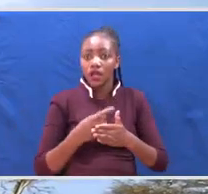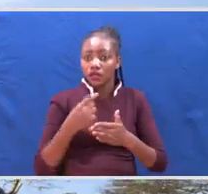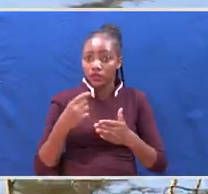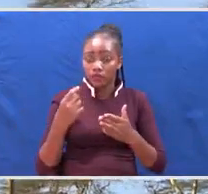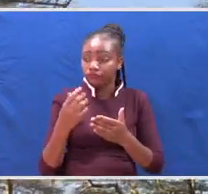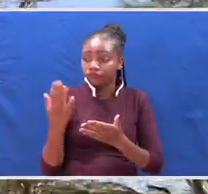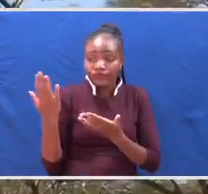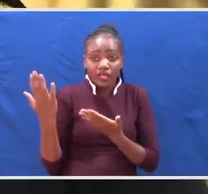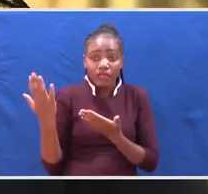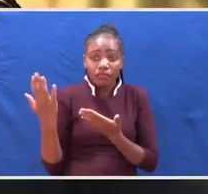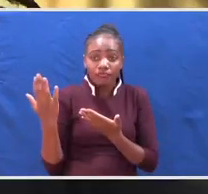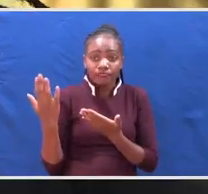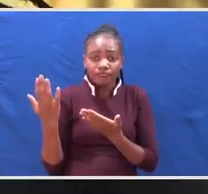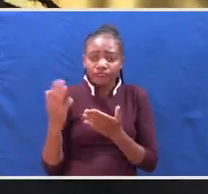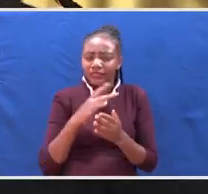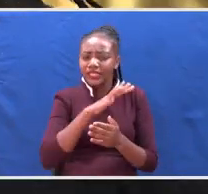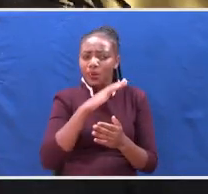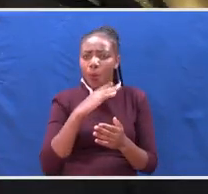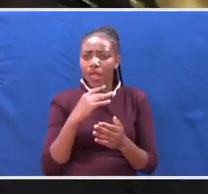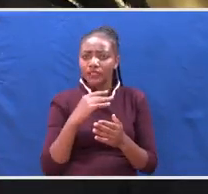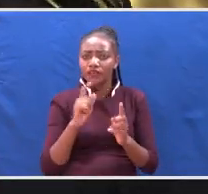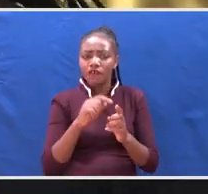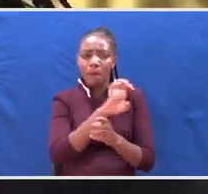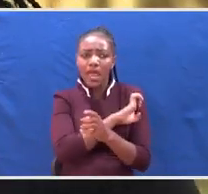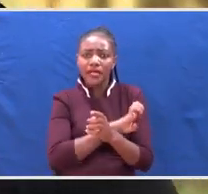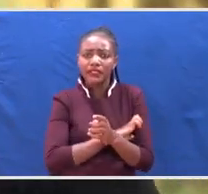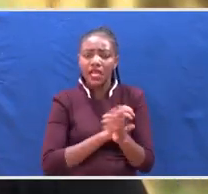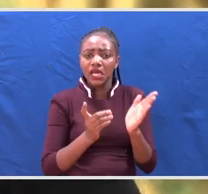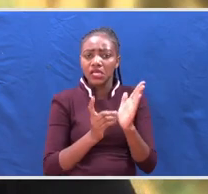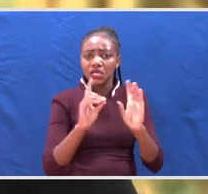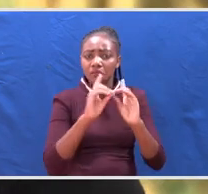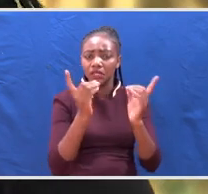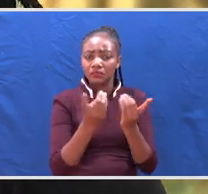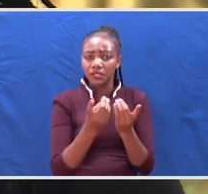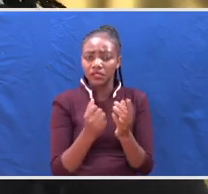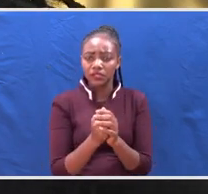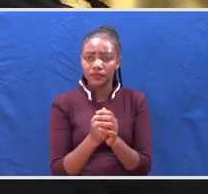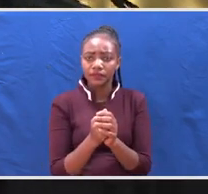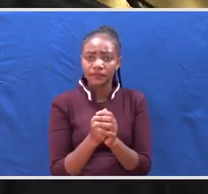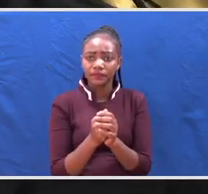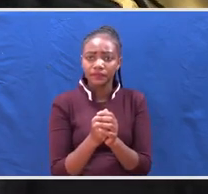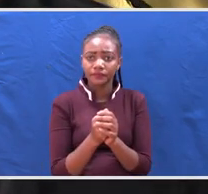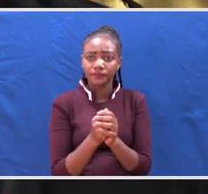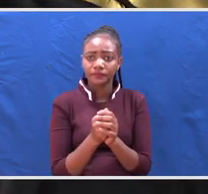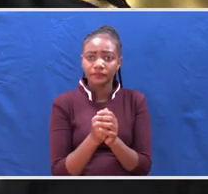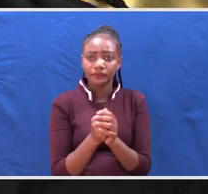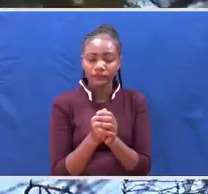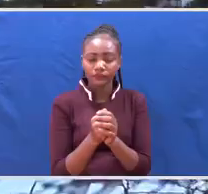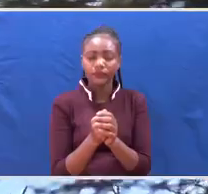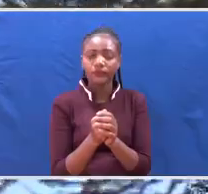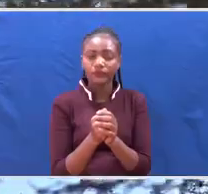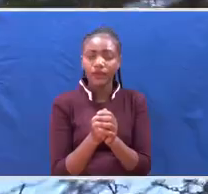these masts and power lines, and therefore that causes another threat to their population